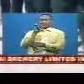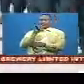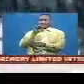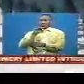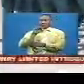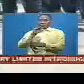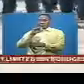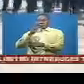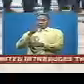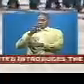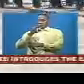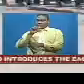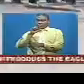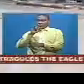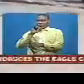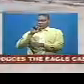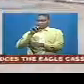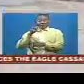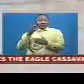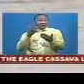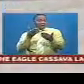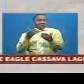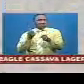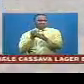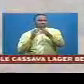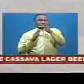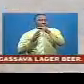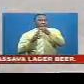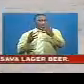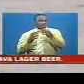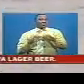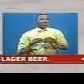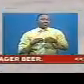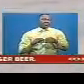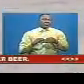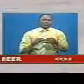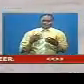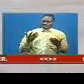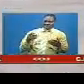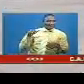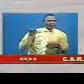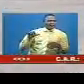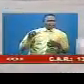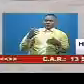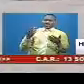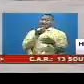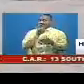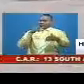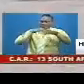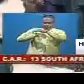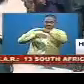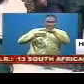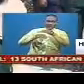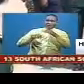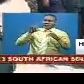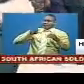Immigration Service is currently undertaking is the implementation of the thematic program on migration and asylum. Mainly sponsored